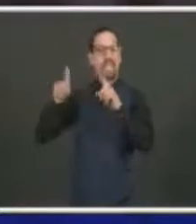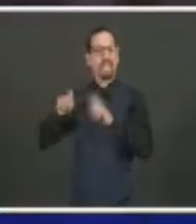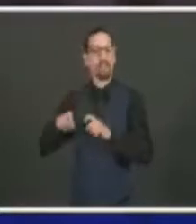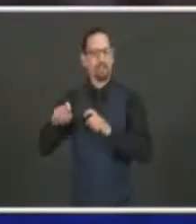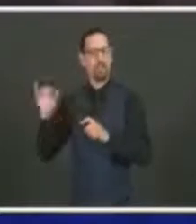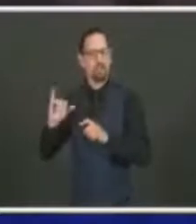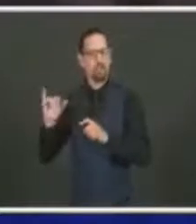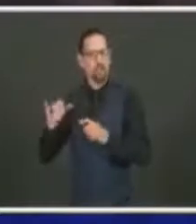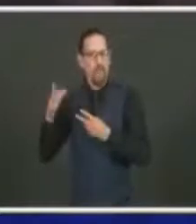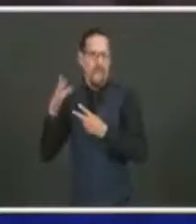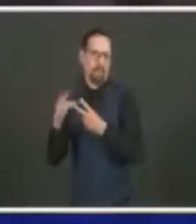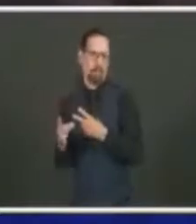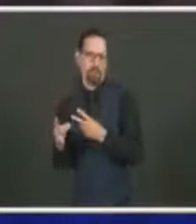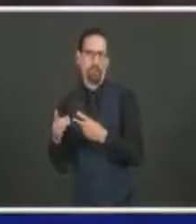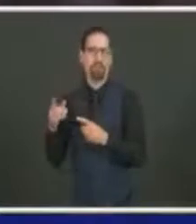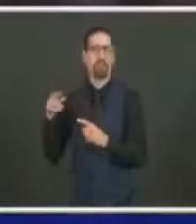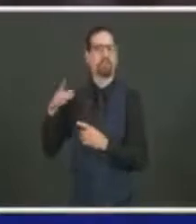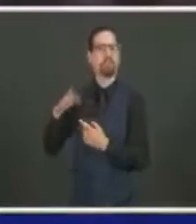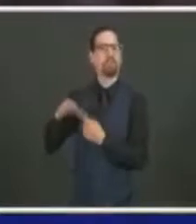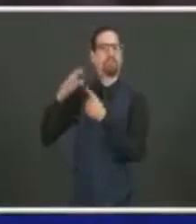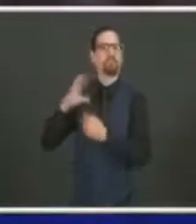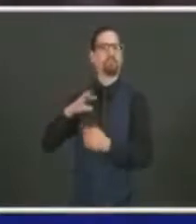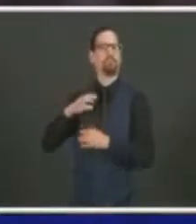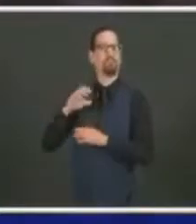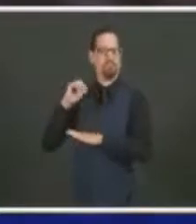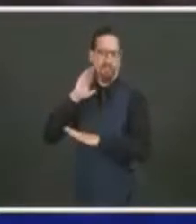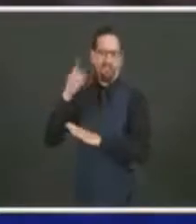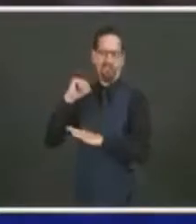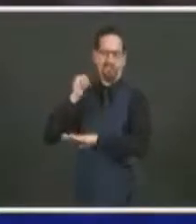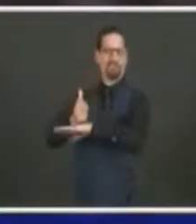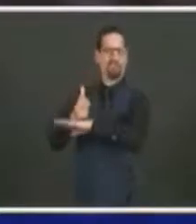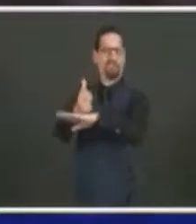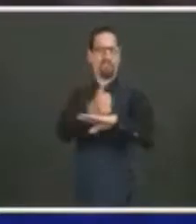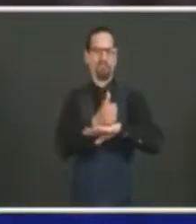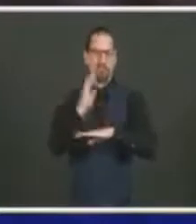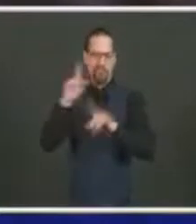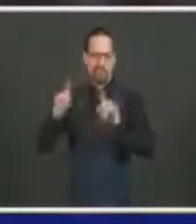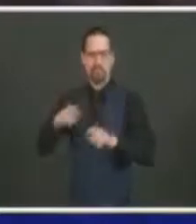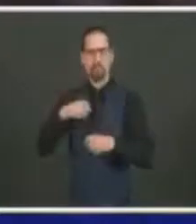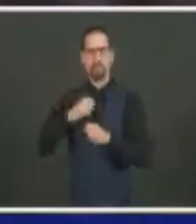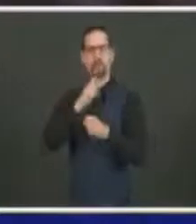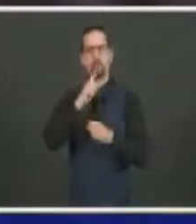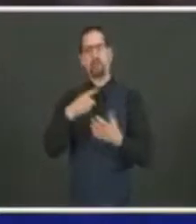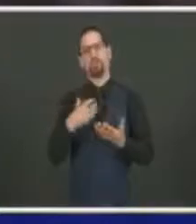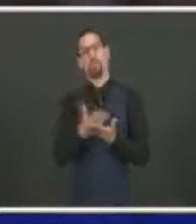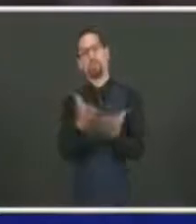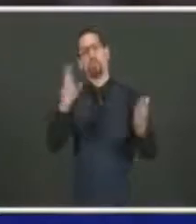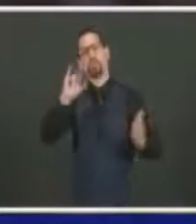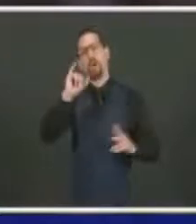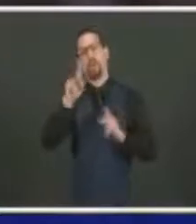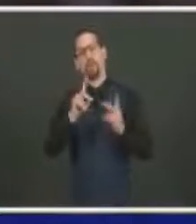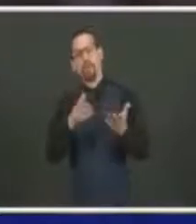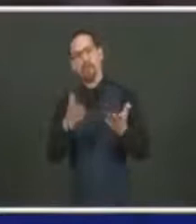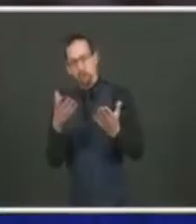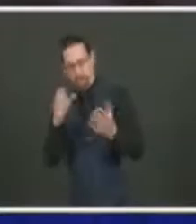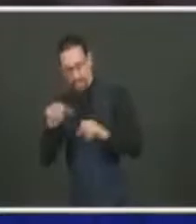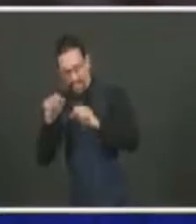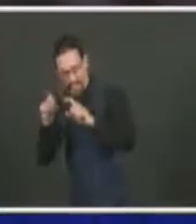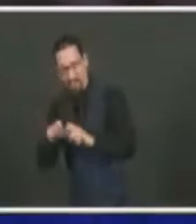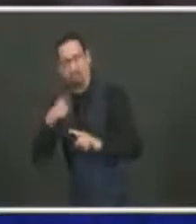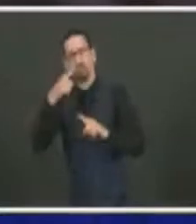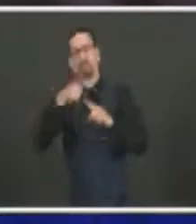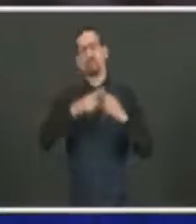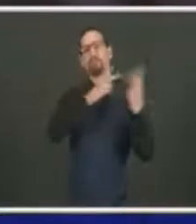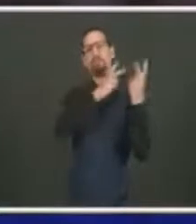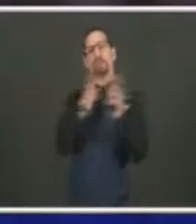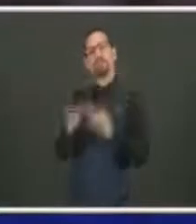an exception that's in place, but we still want people, Rhode Islanders and visitors, to understand the value